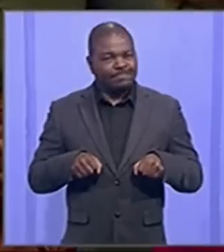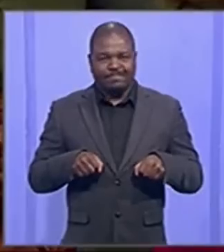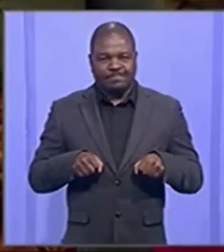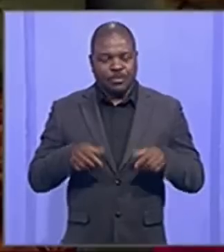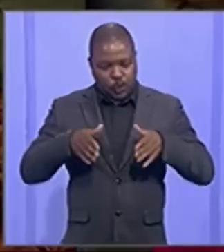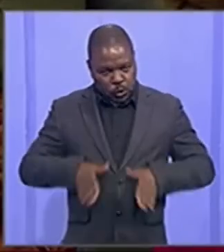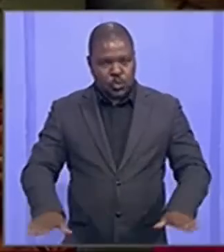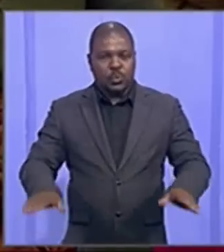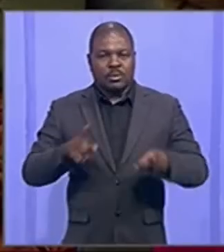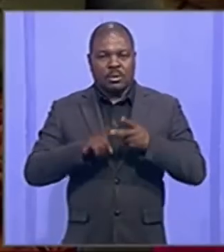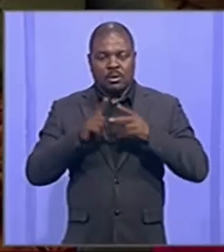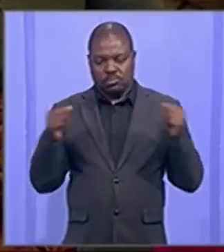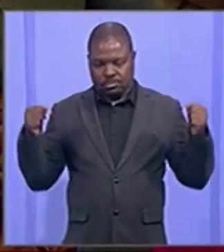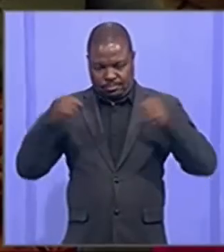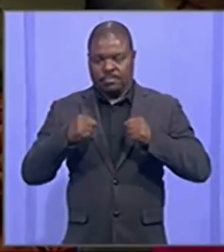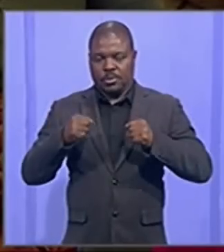mesese le tšale